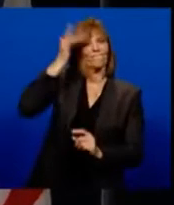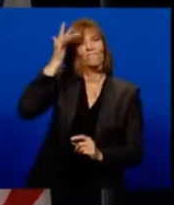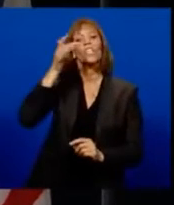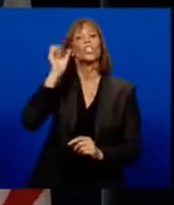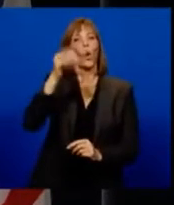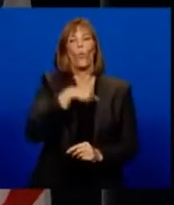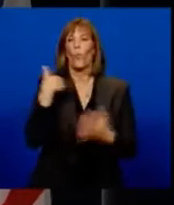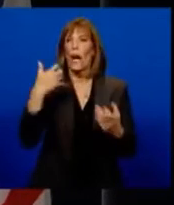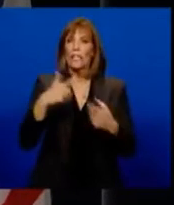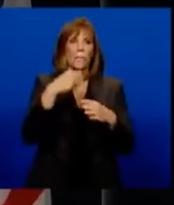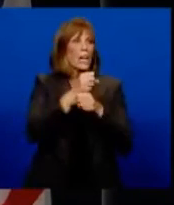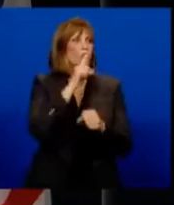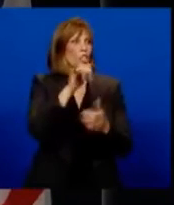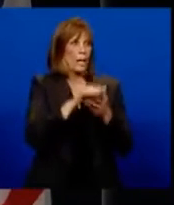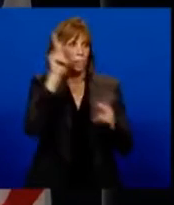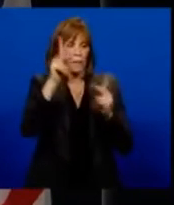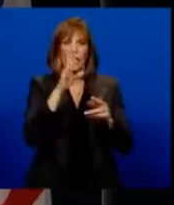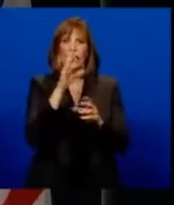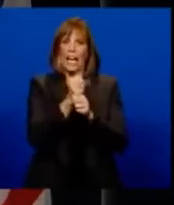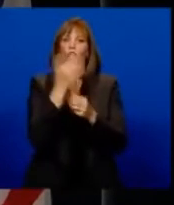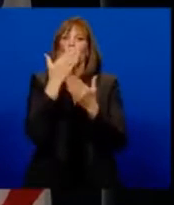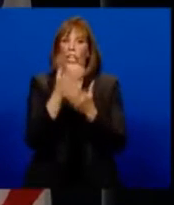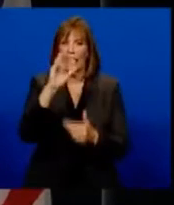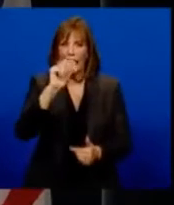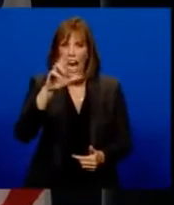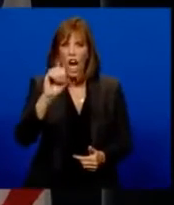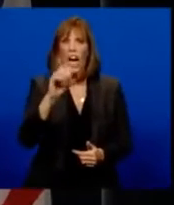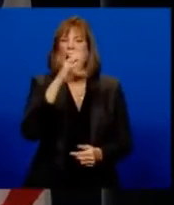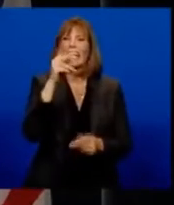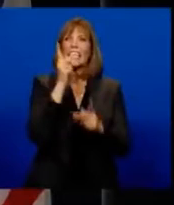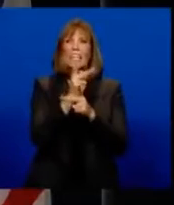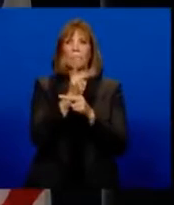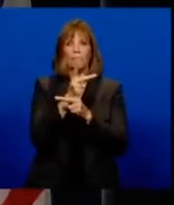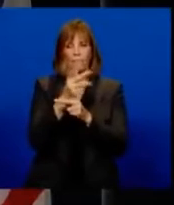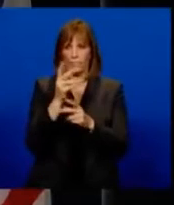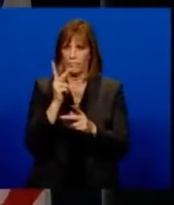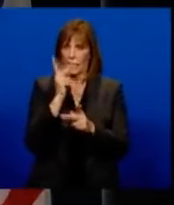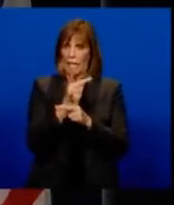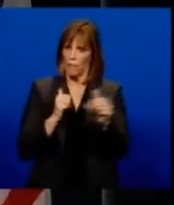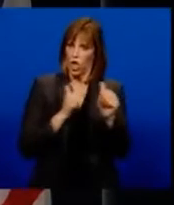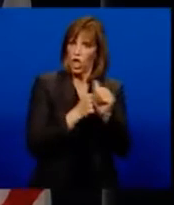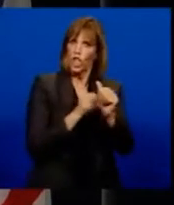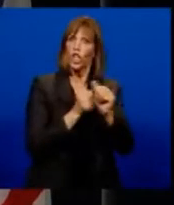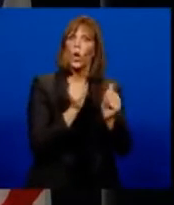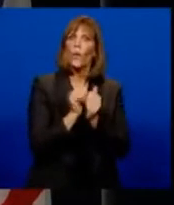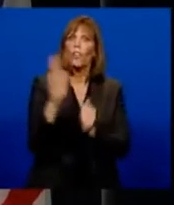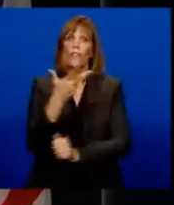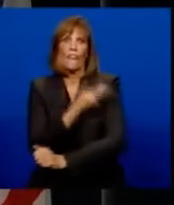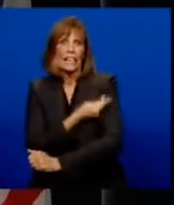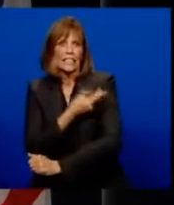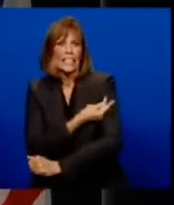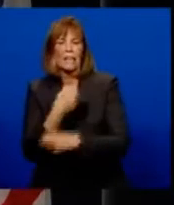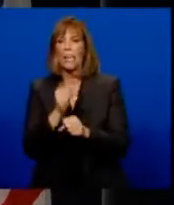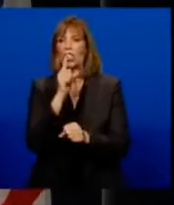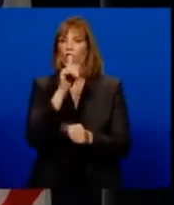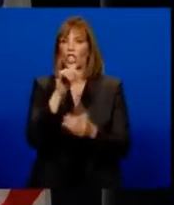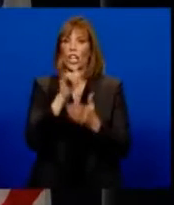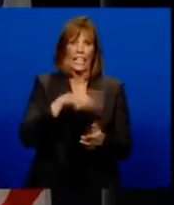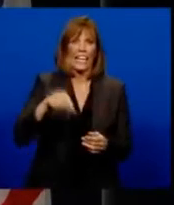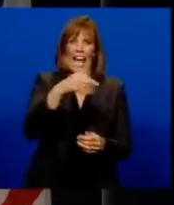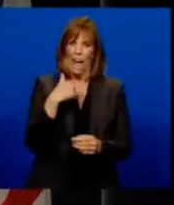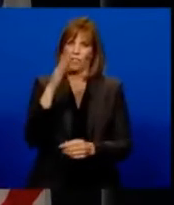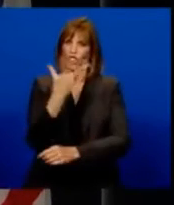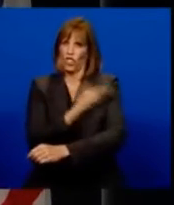the routine care that they need, including staying up to date on vaccines, which includes the flu vaccine for everybody 6 months and